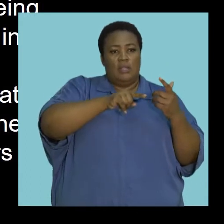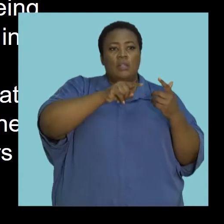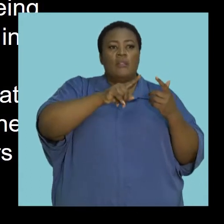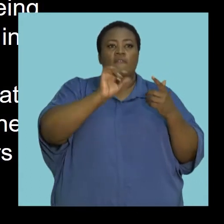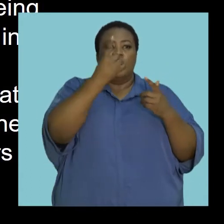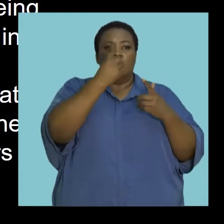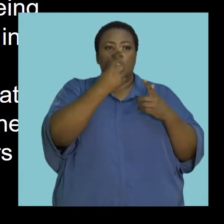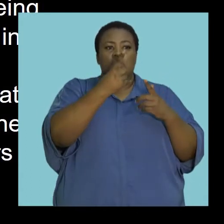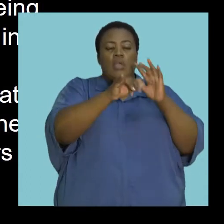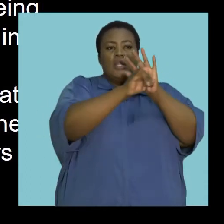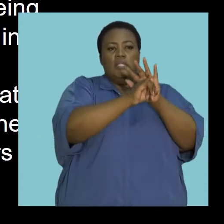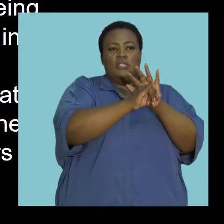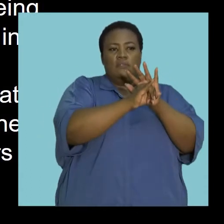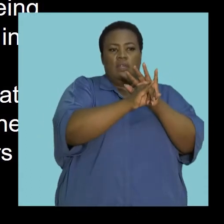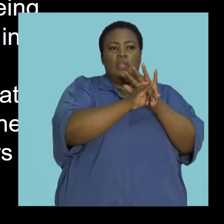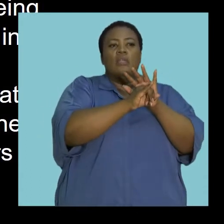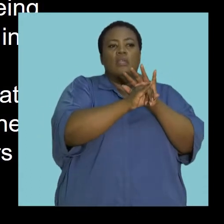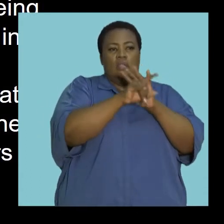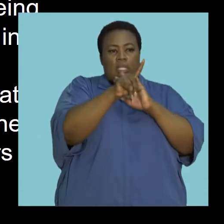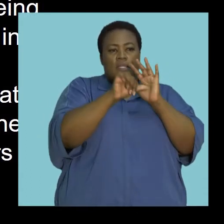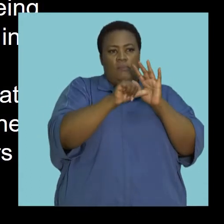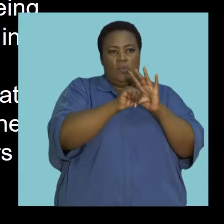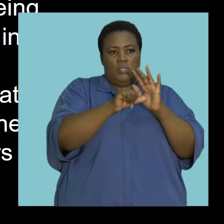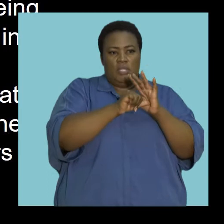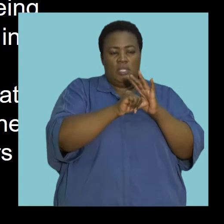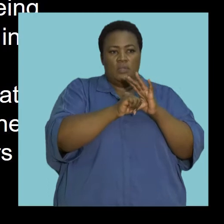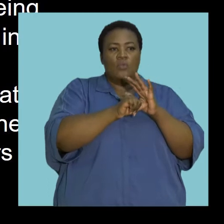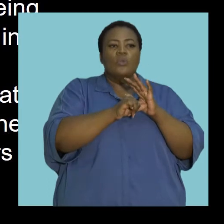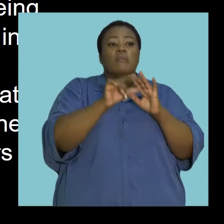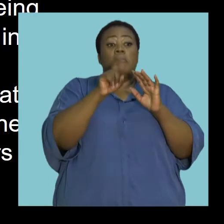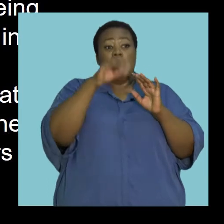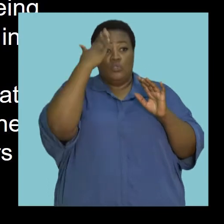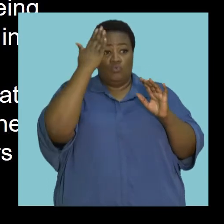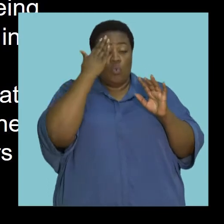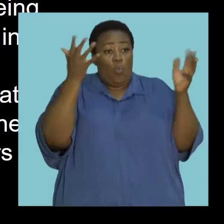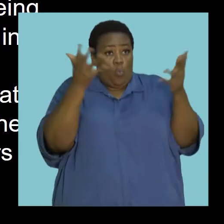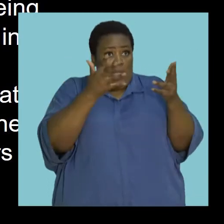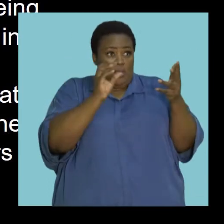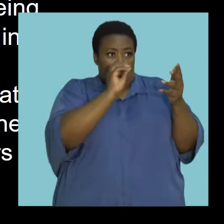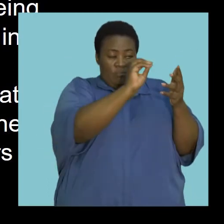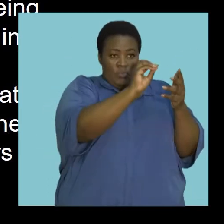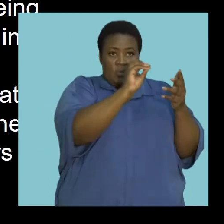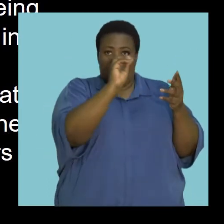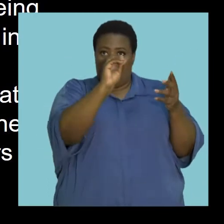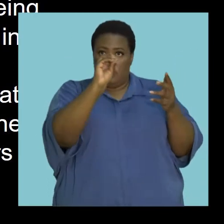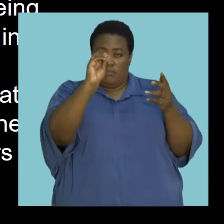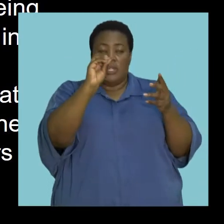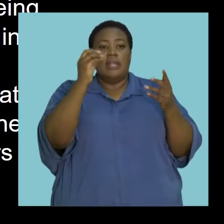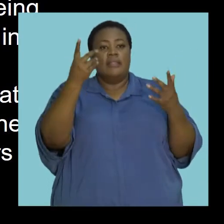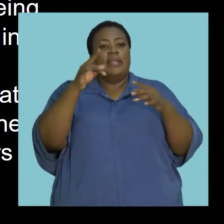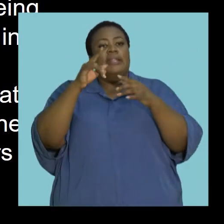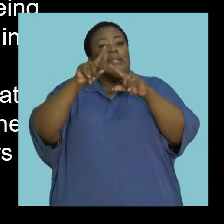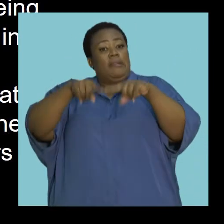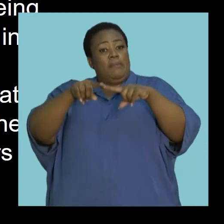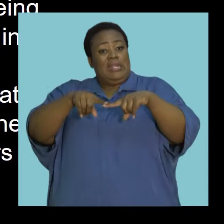that first, and that's important to us, identifying where to place that. We then look for the dependent variable, and this